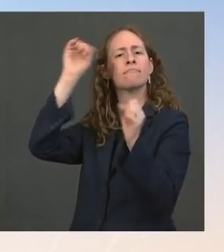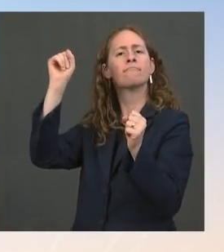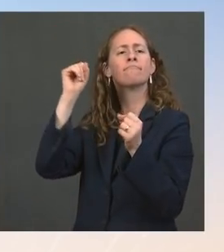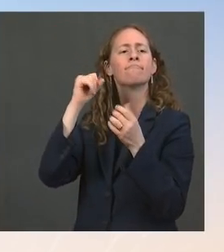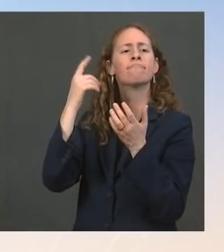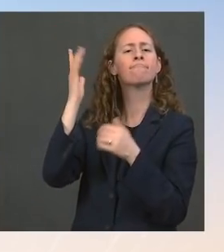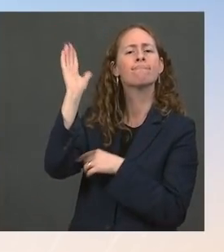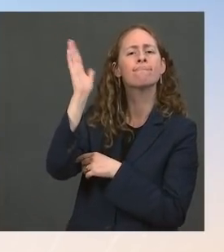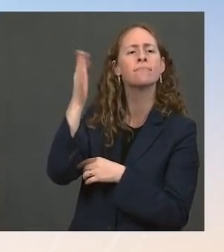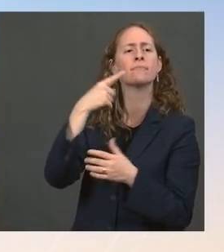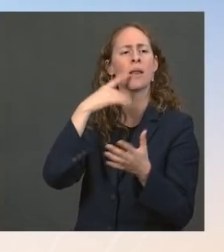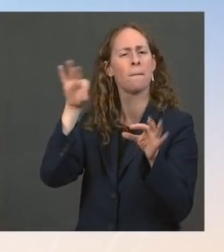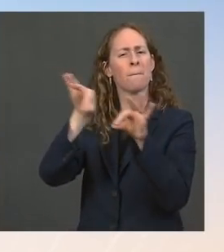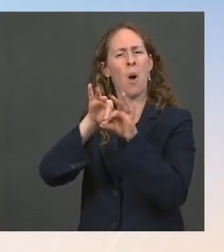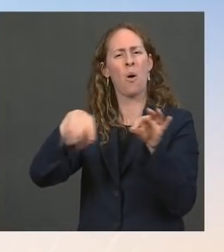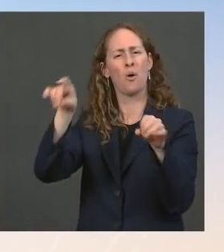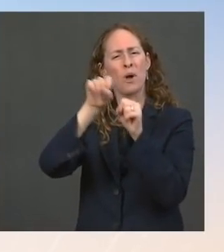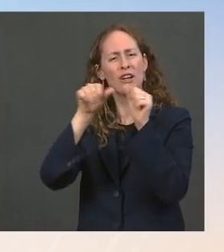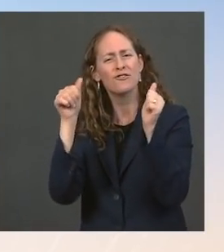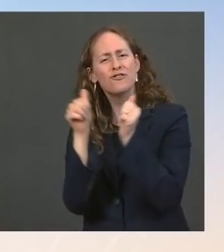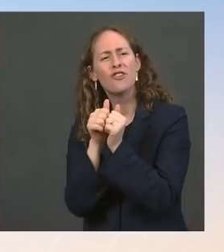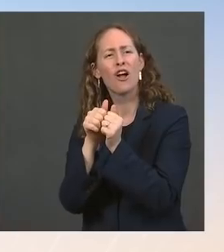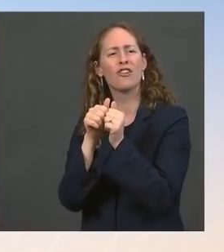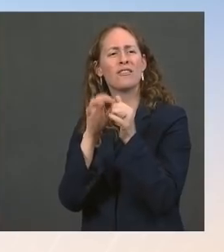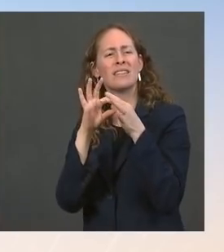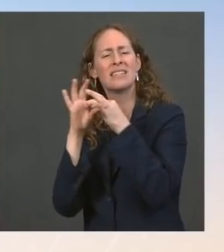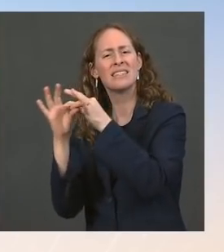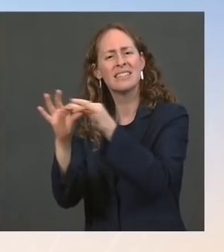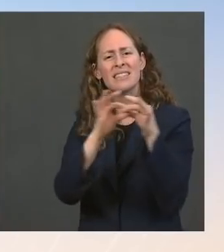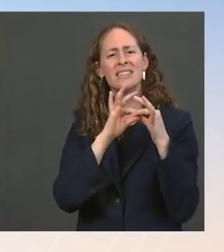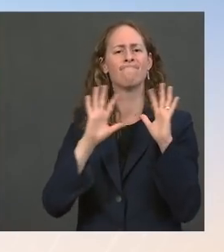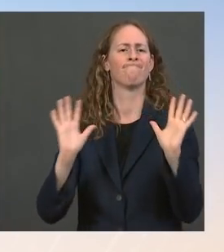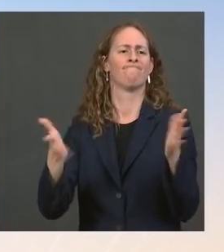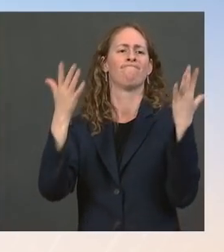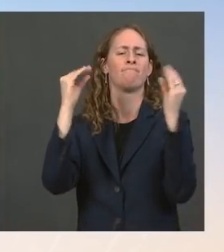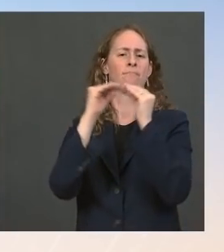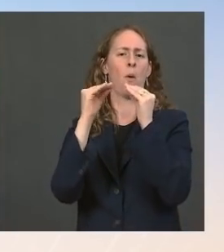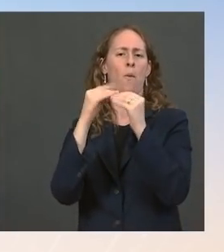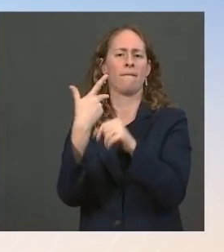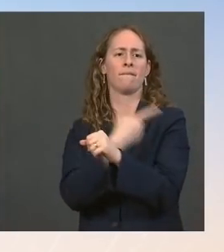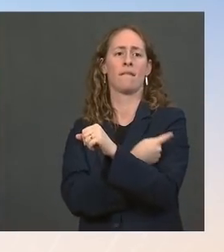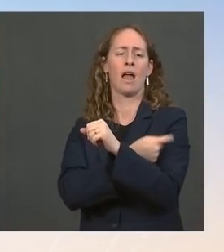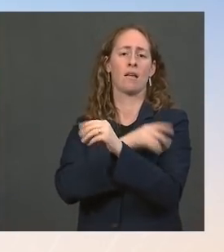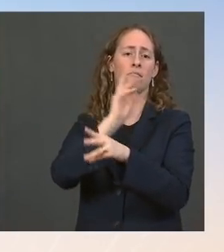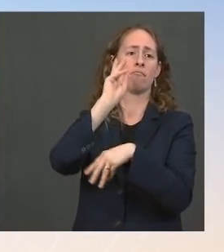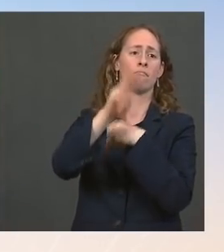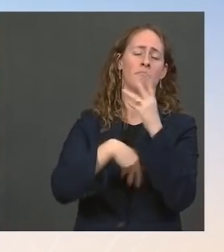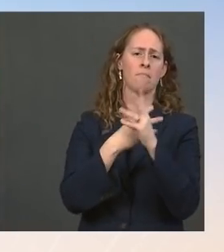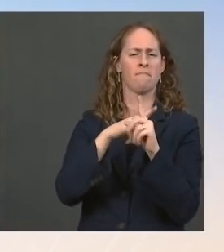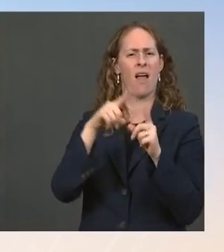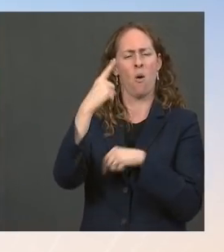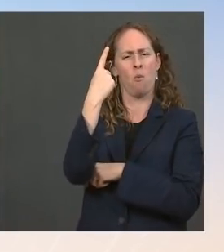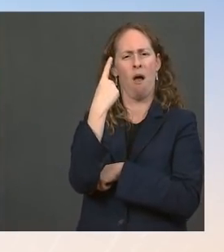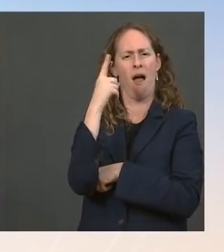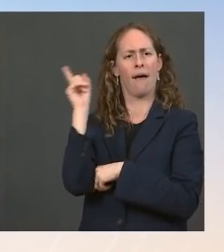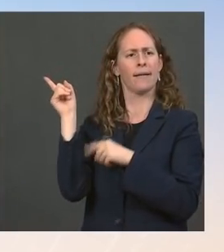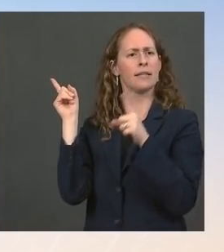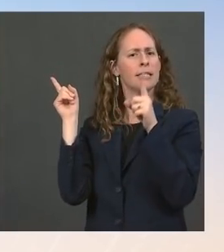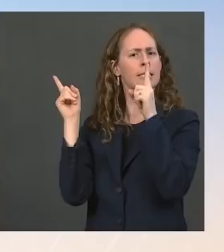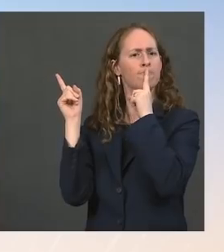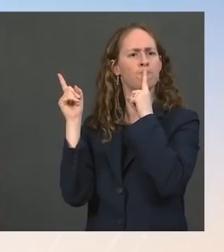global vaccine capacity, mm-hmm. including this upcoming meeting with the Quad. But one thing that he did not mention was anything about supporting